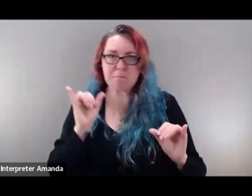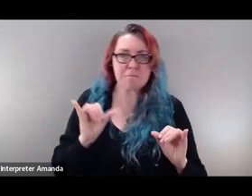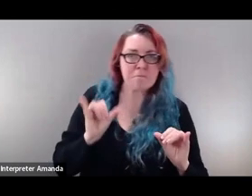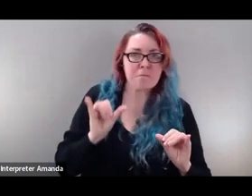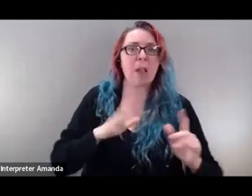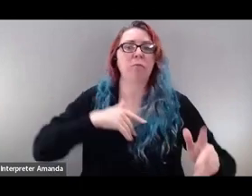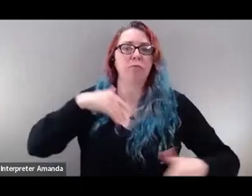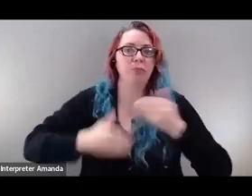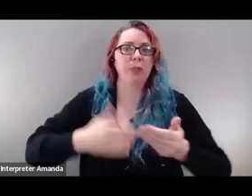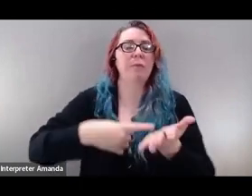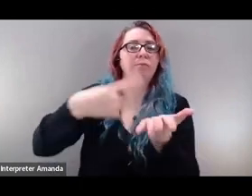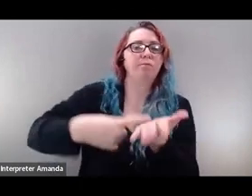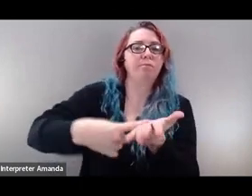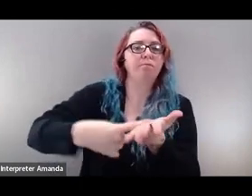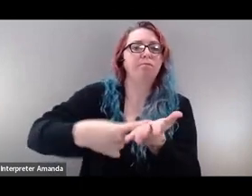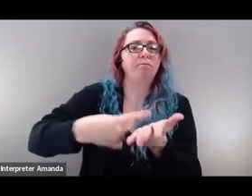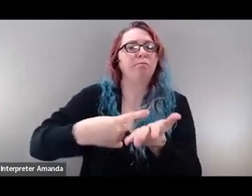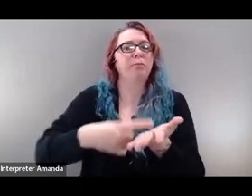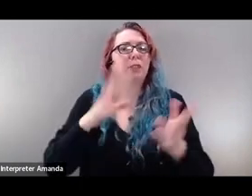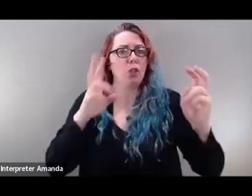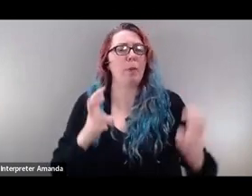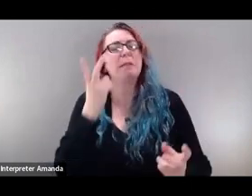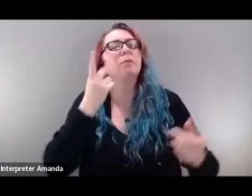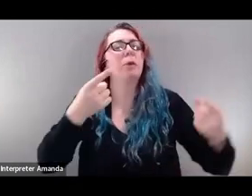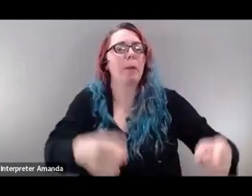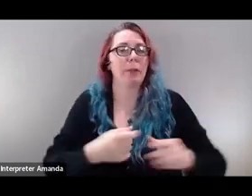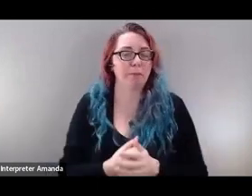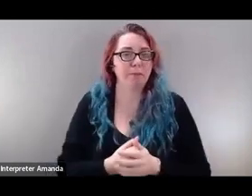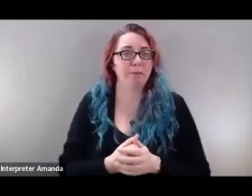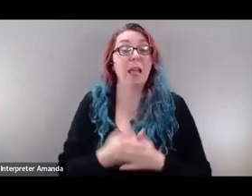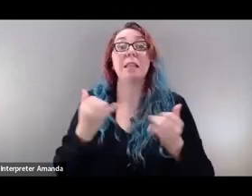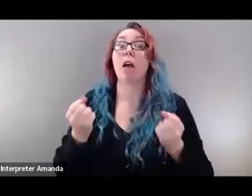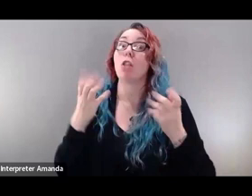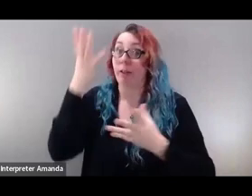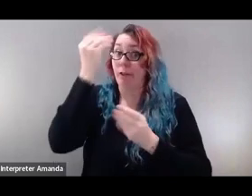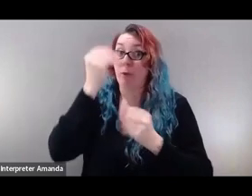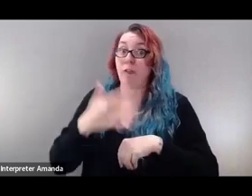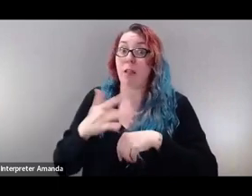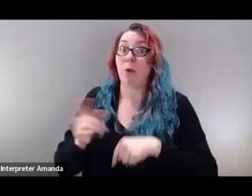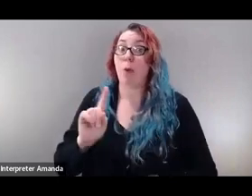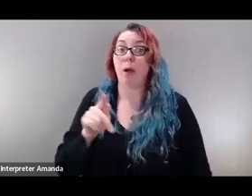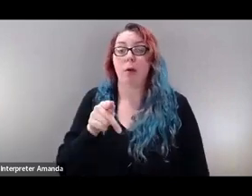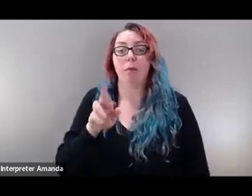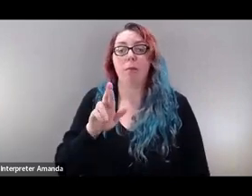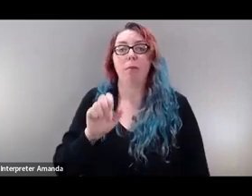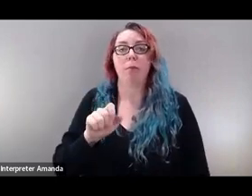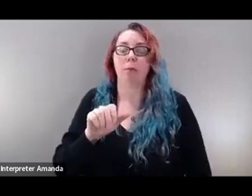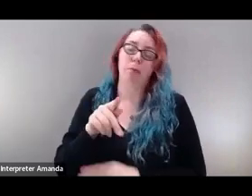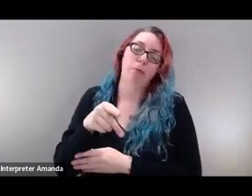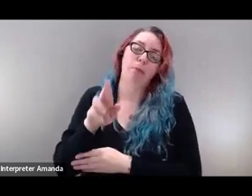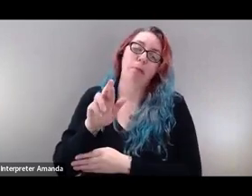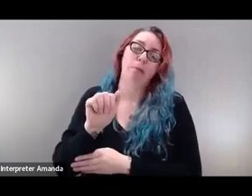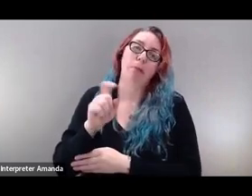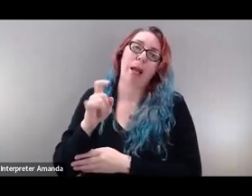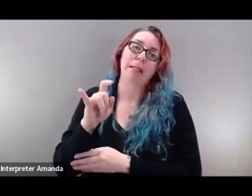on Praxis, a platform for discovering and sharing knowledge for a more collaborative and open society. But I'll say more about Praxis at